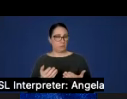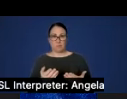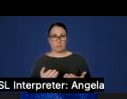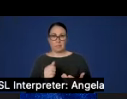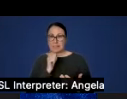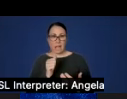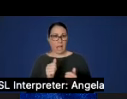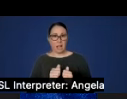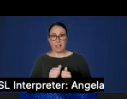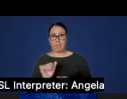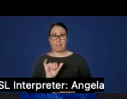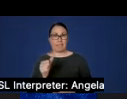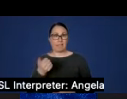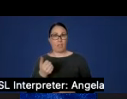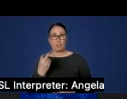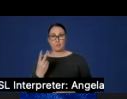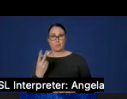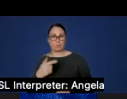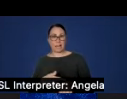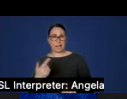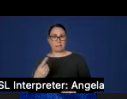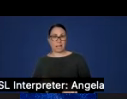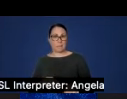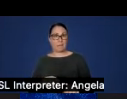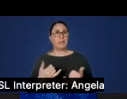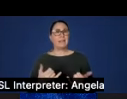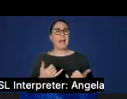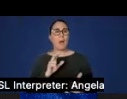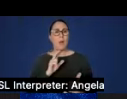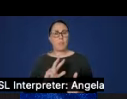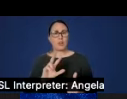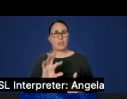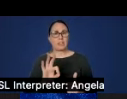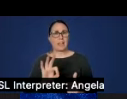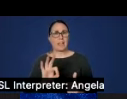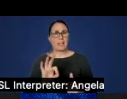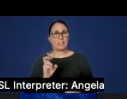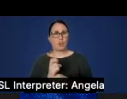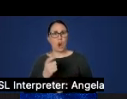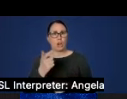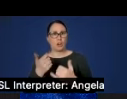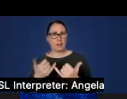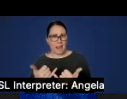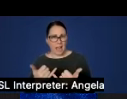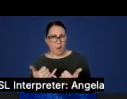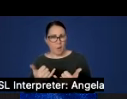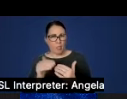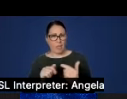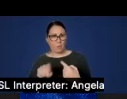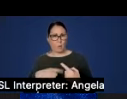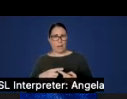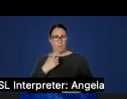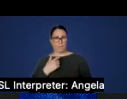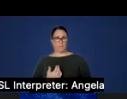It's harder now at 39 telling my story than it was at 15 because I know more things now.